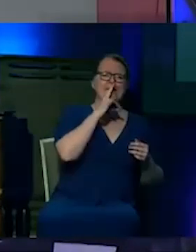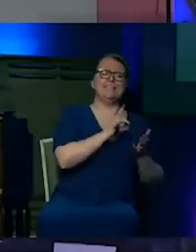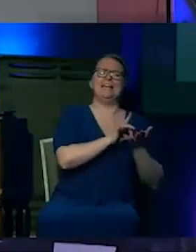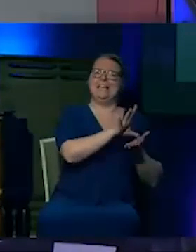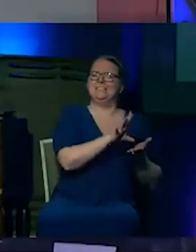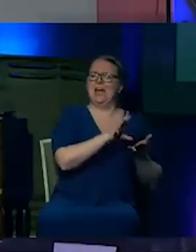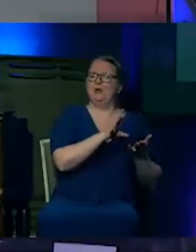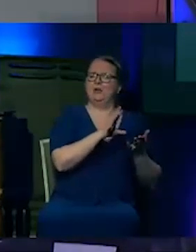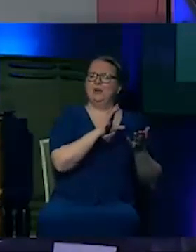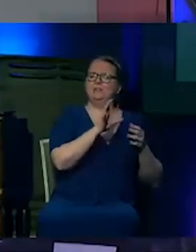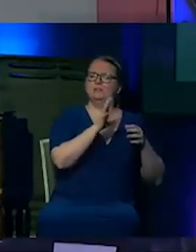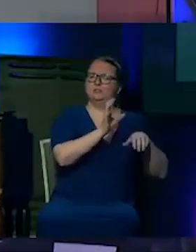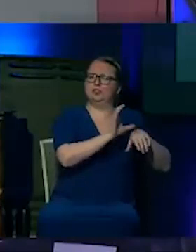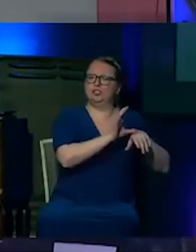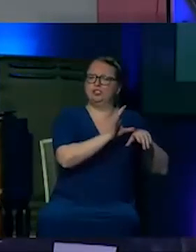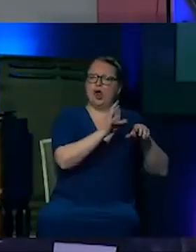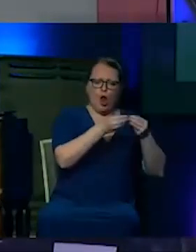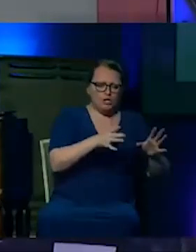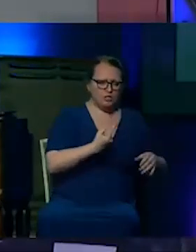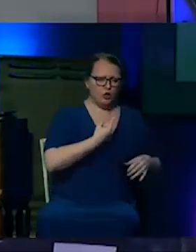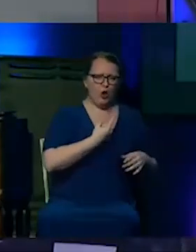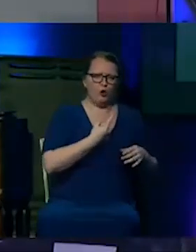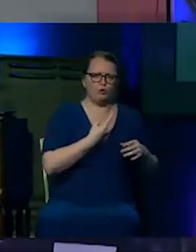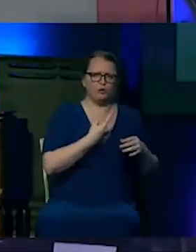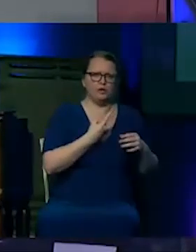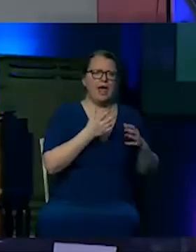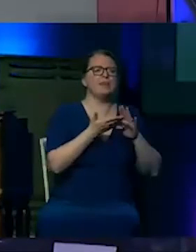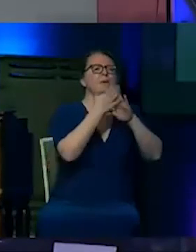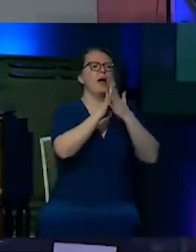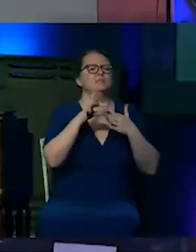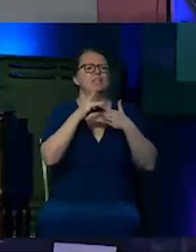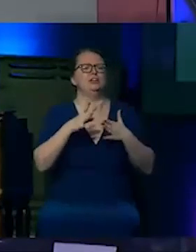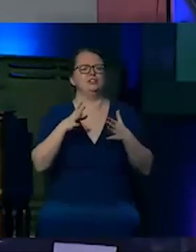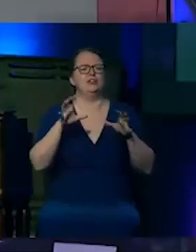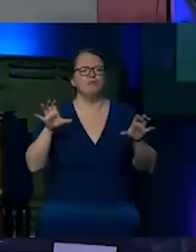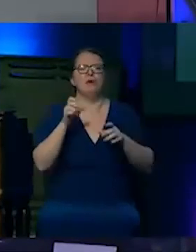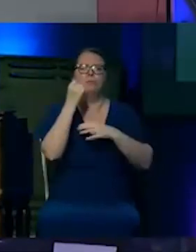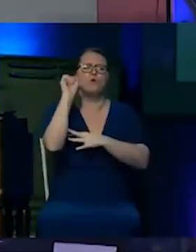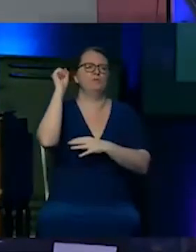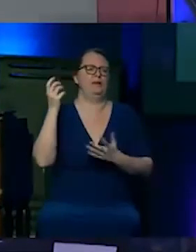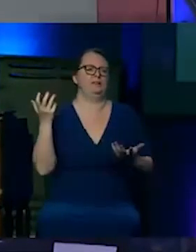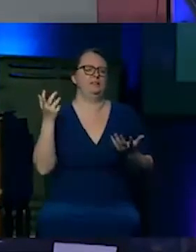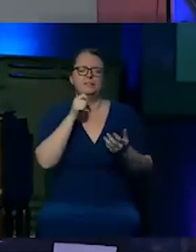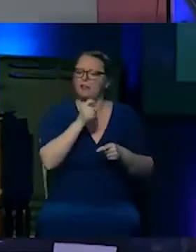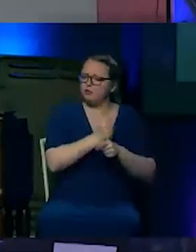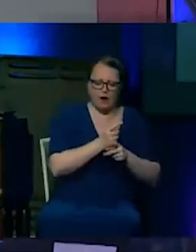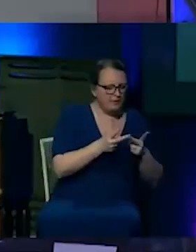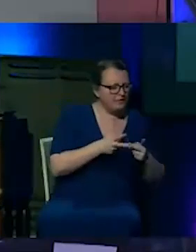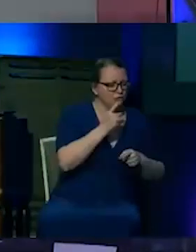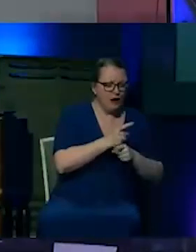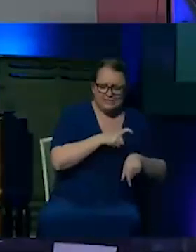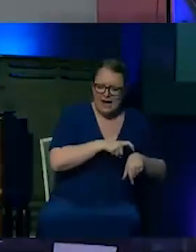and alone, to leaders of a movement? It's not quite a story of being in the right place at the right time. Probably